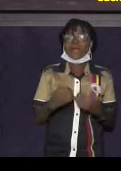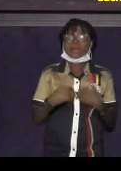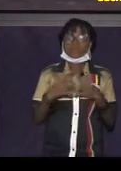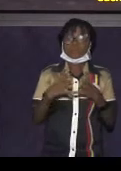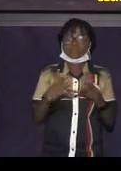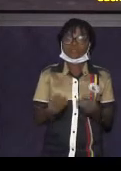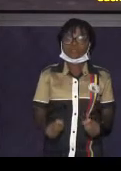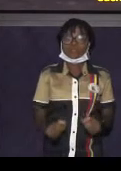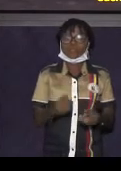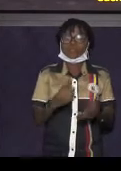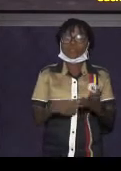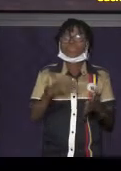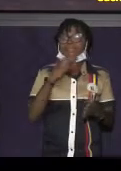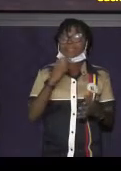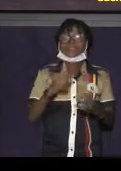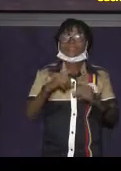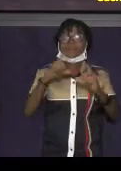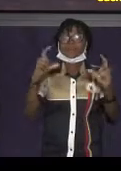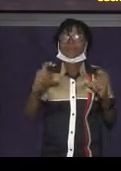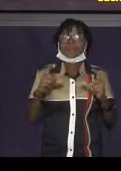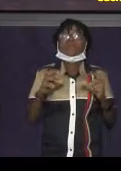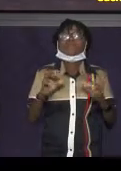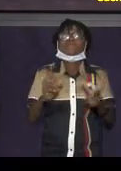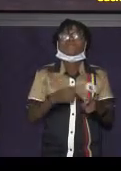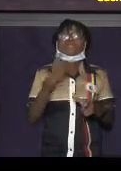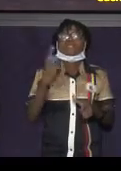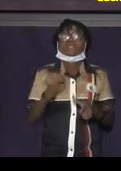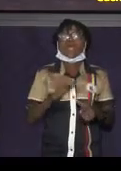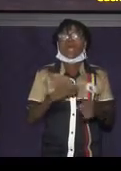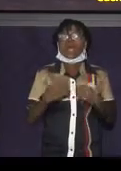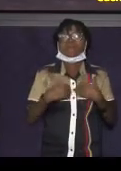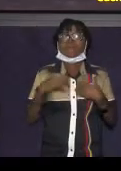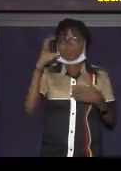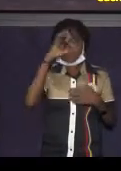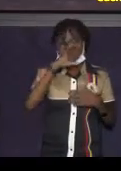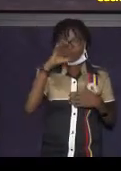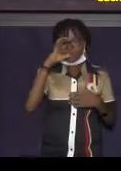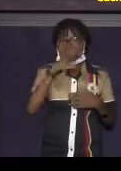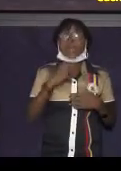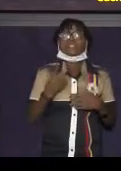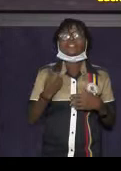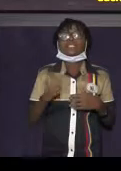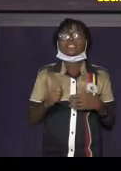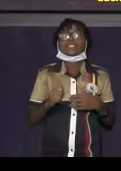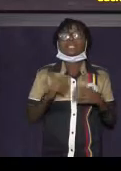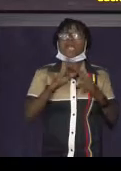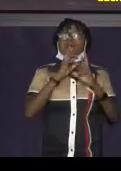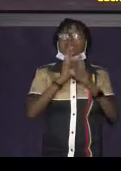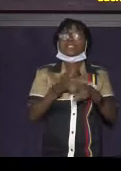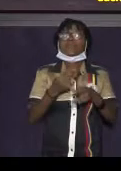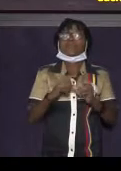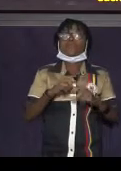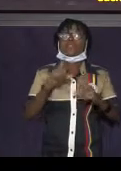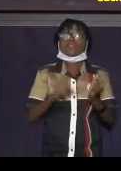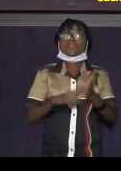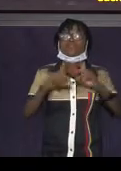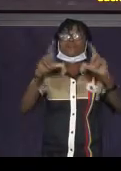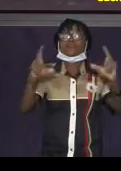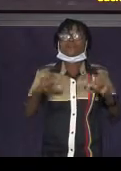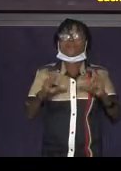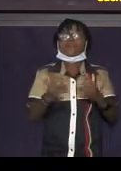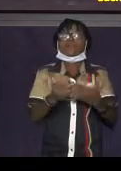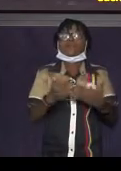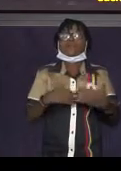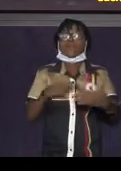Maybe you know it as BODMAS, the bracket first. So I have to find the answer of this bracket and the answer of this bracket before